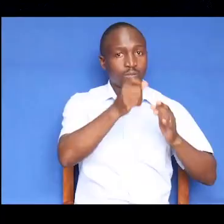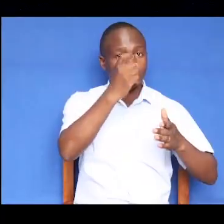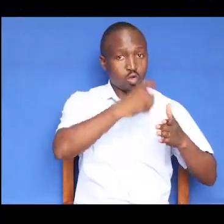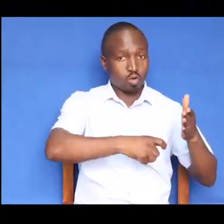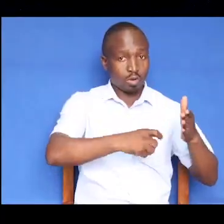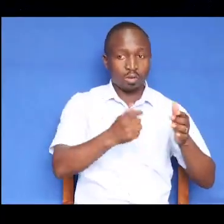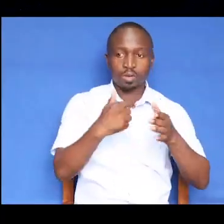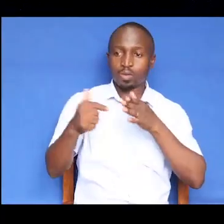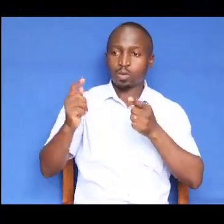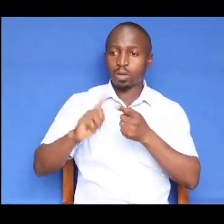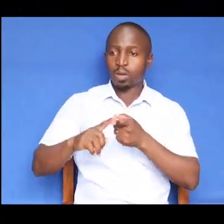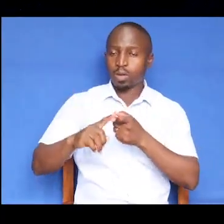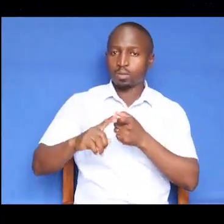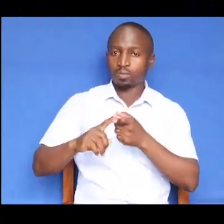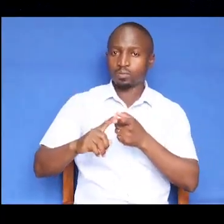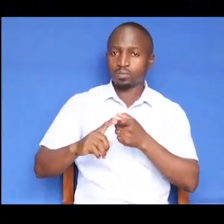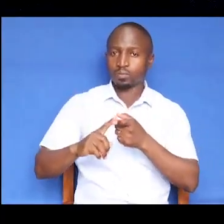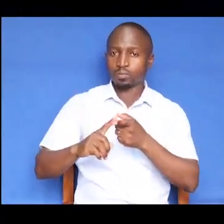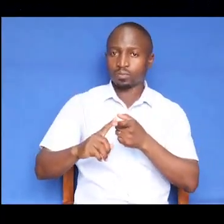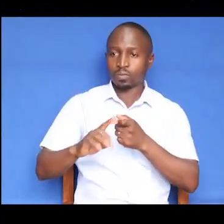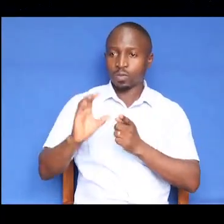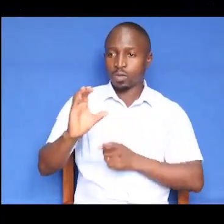tax, we call it corporate